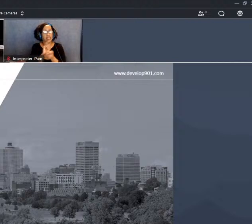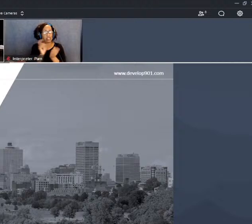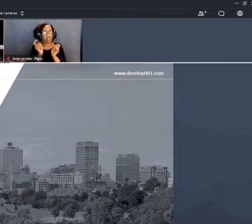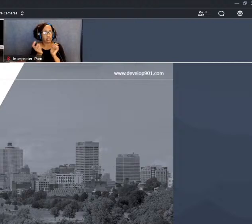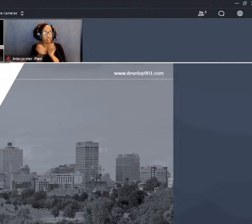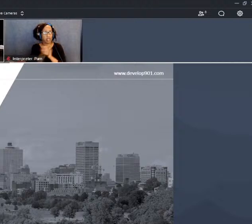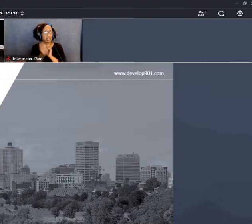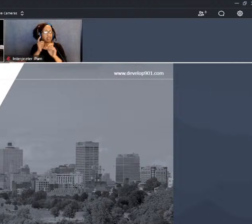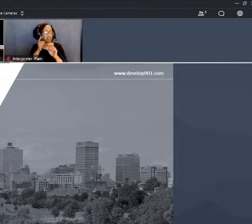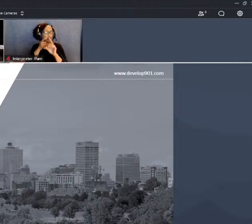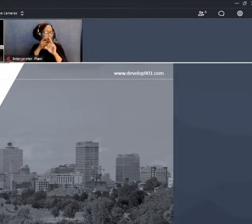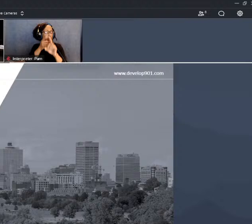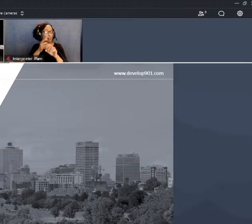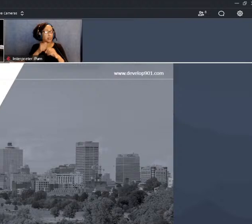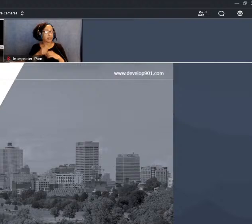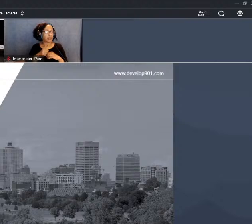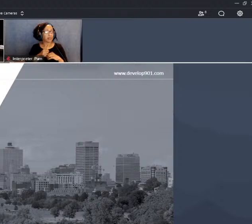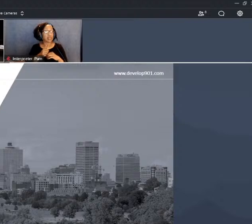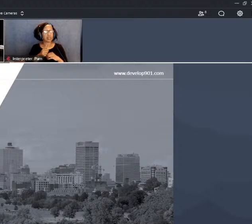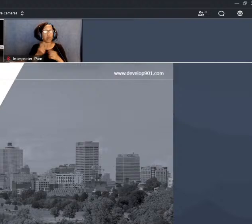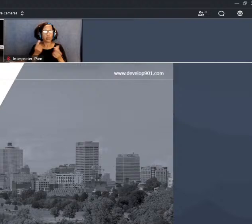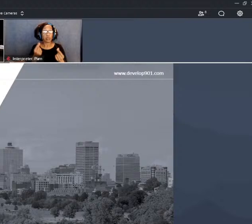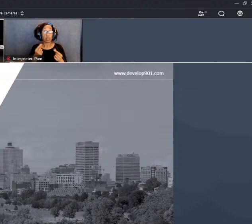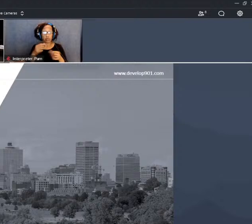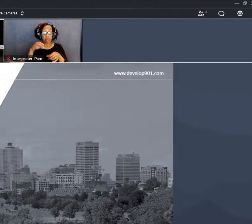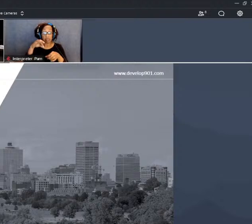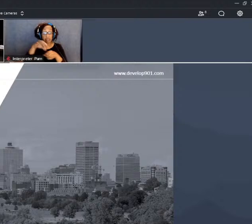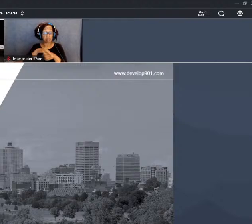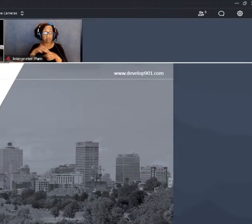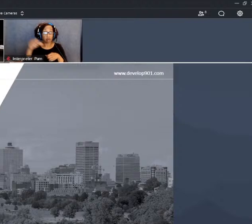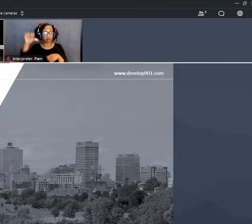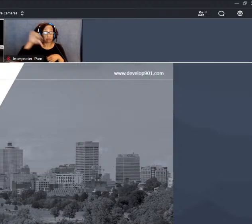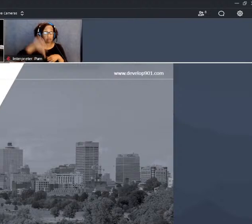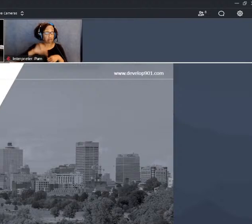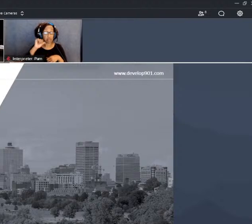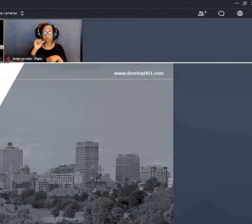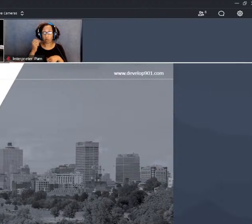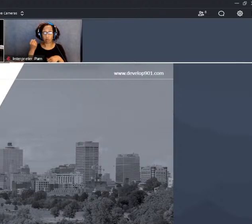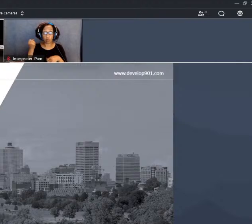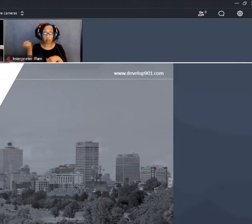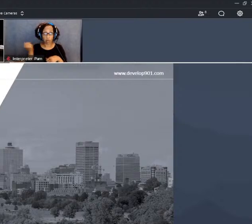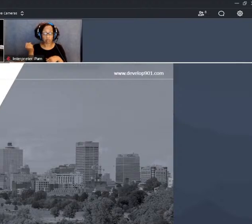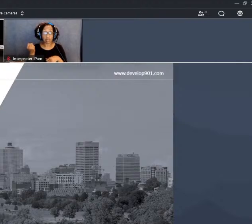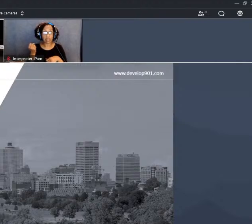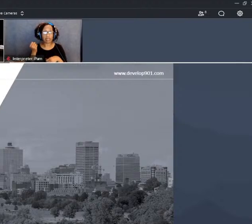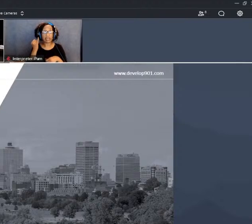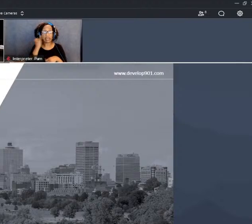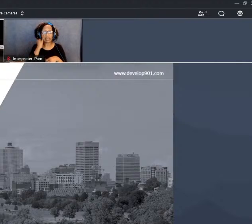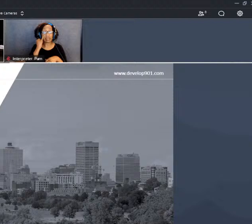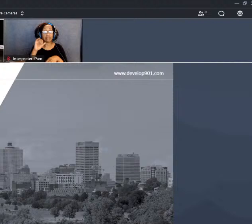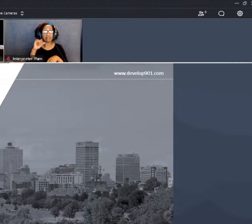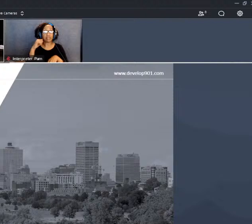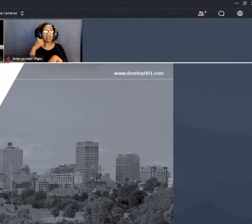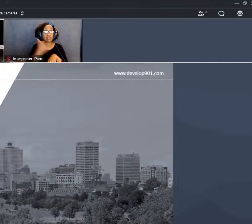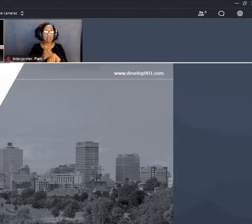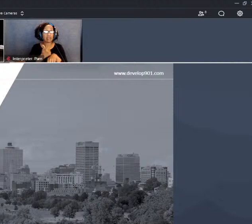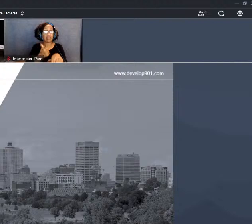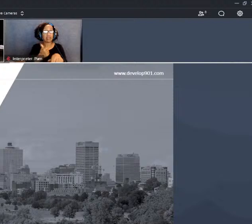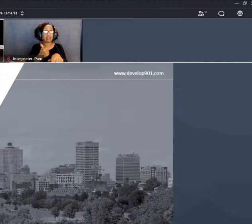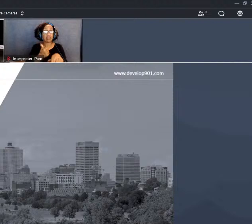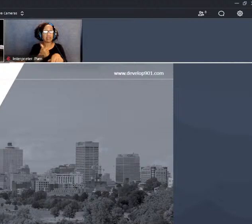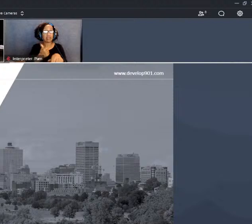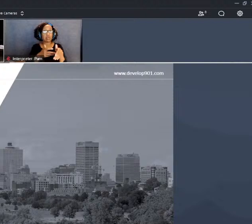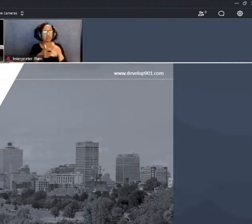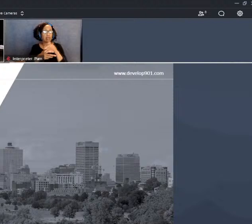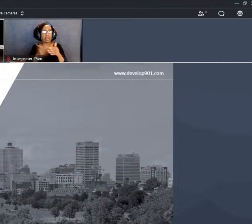And, if what we do is we vote this down and don't remand it, then they put a garage in because they'll have to, I don't know if they have to pull a